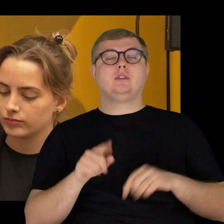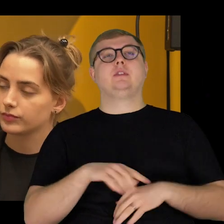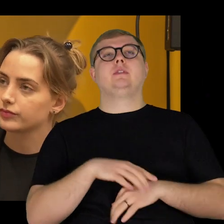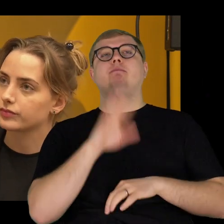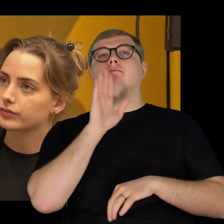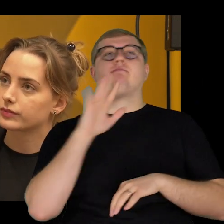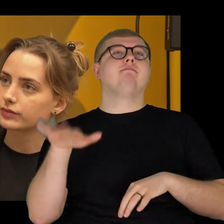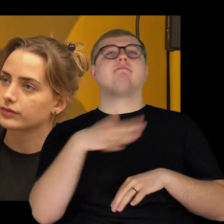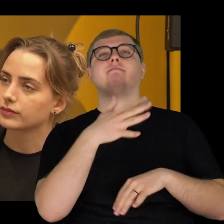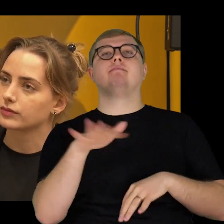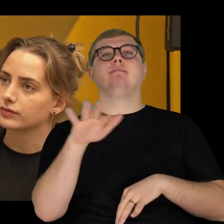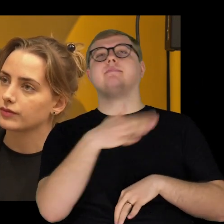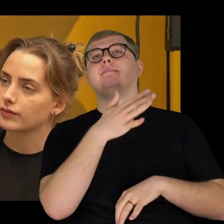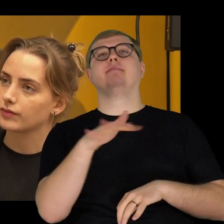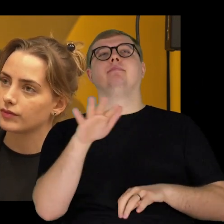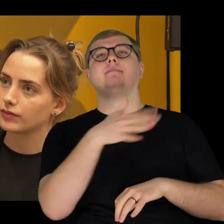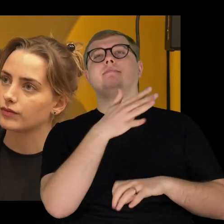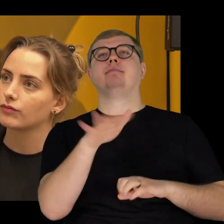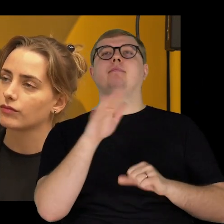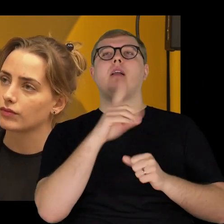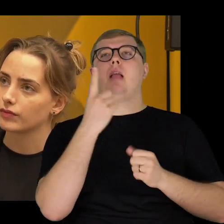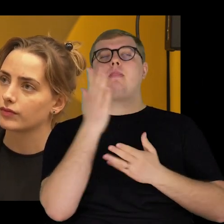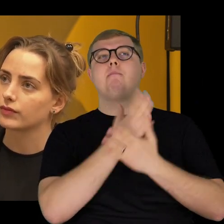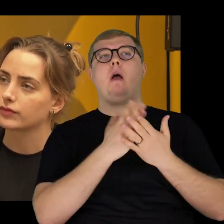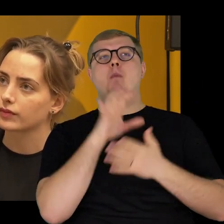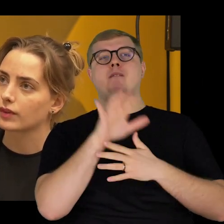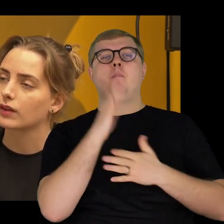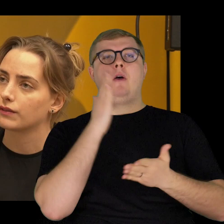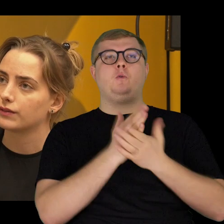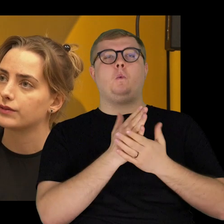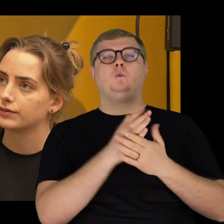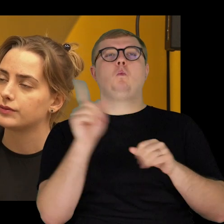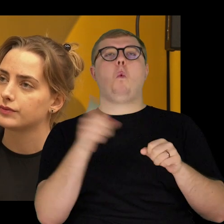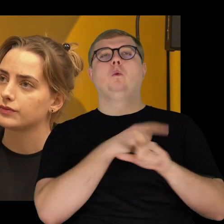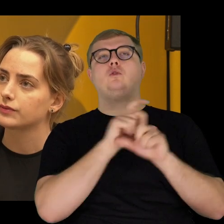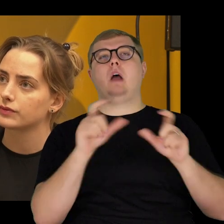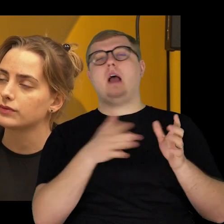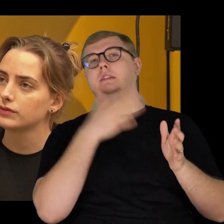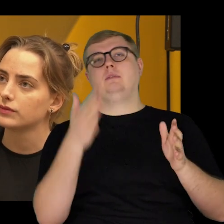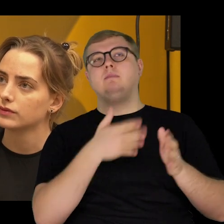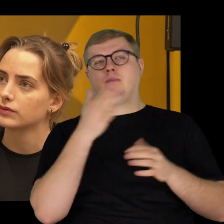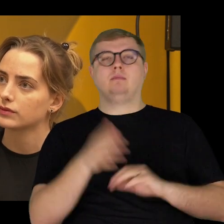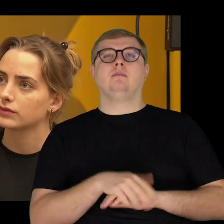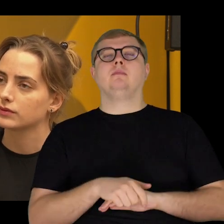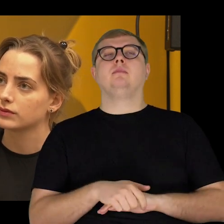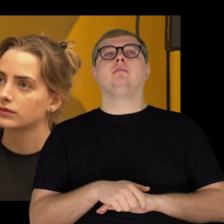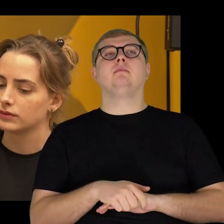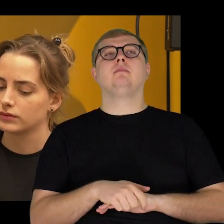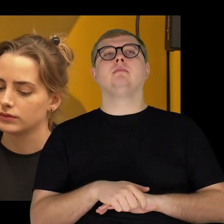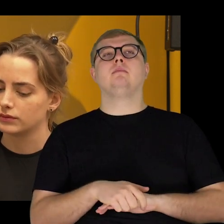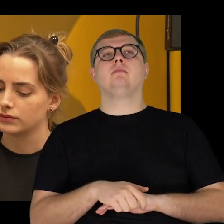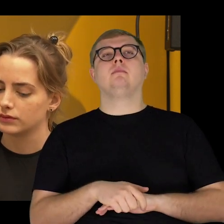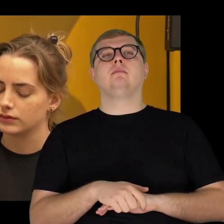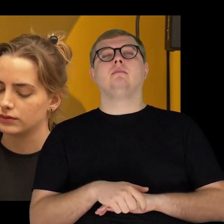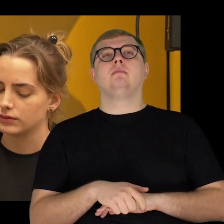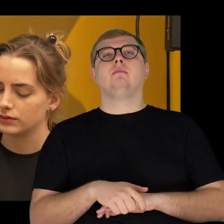meandering possibly through one mapping for a long time. So yeah, I suppose that somehow the